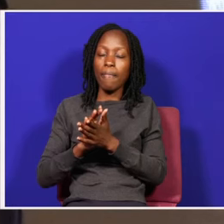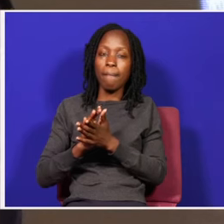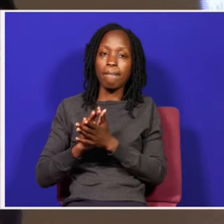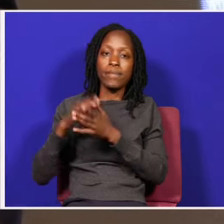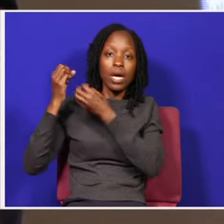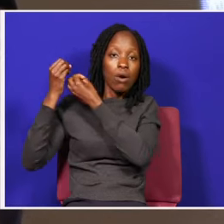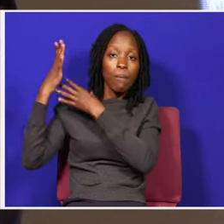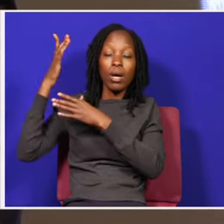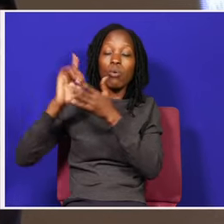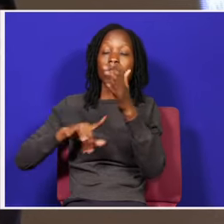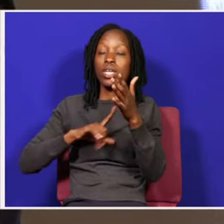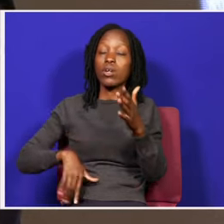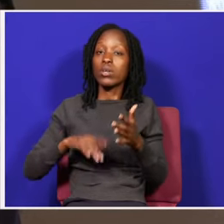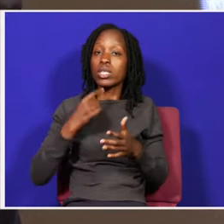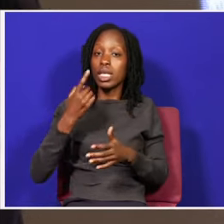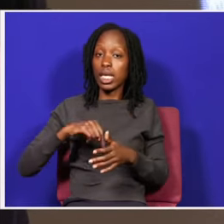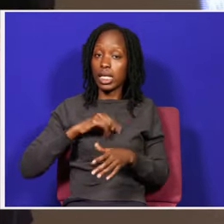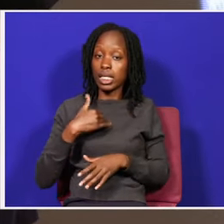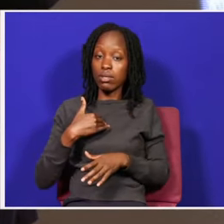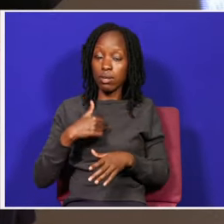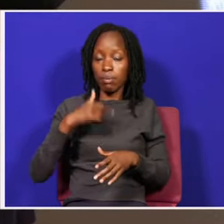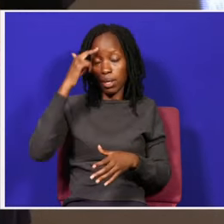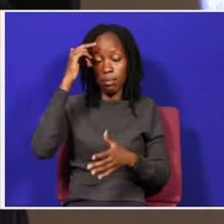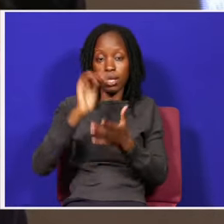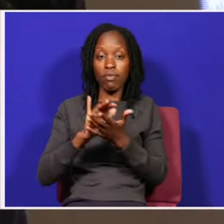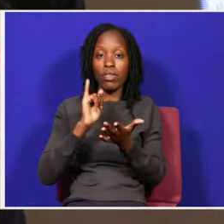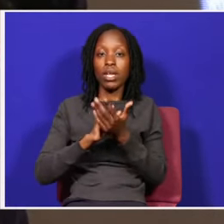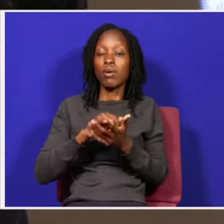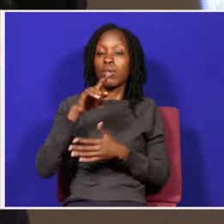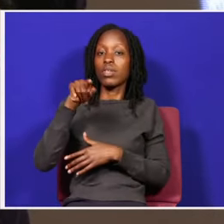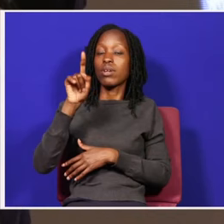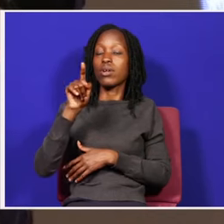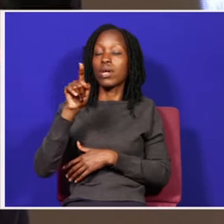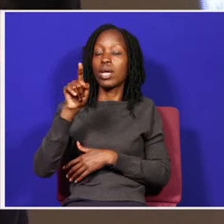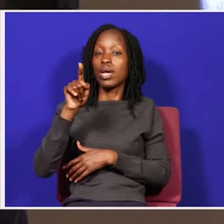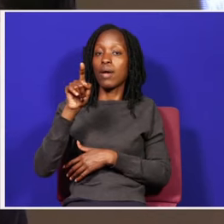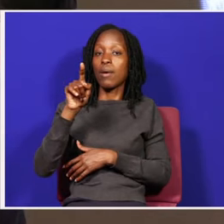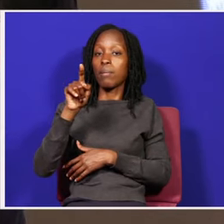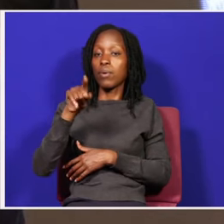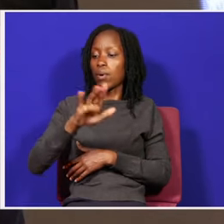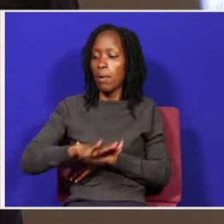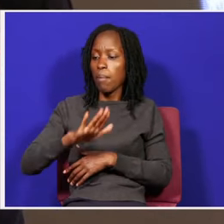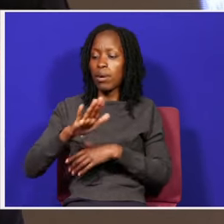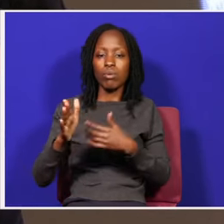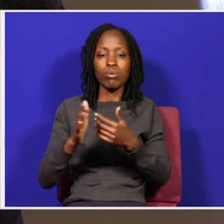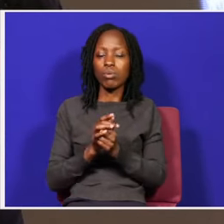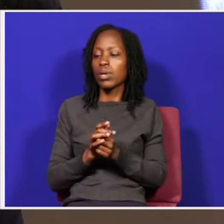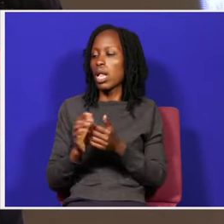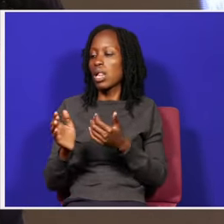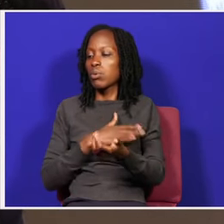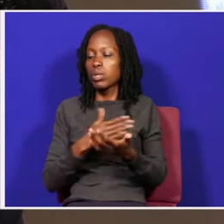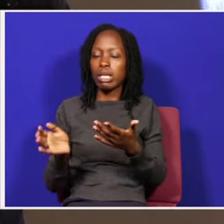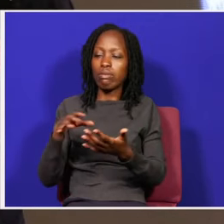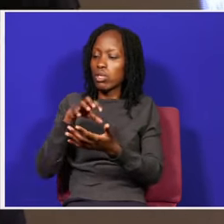from his word, I believe that you will be on the right footing. Regardless of the struggles and the burdens that you've been